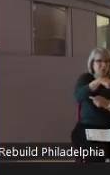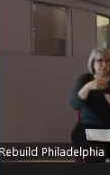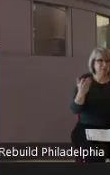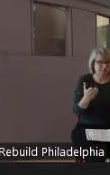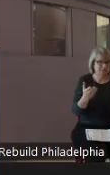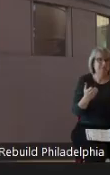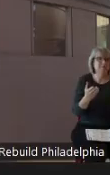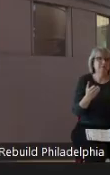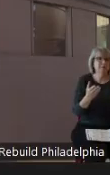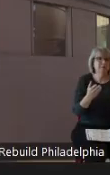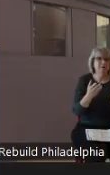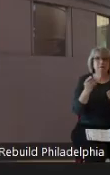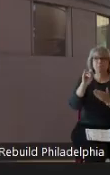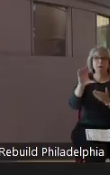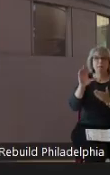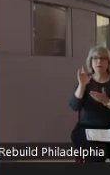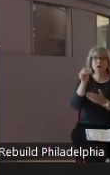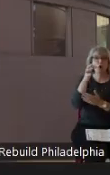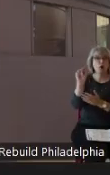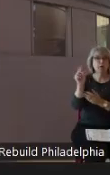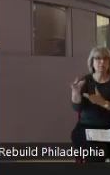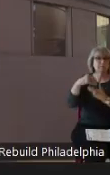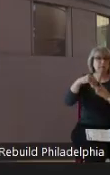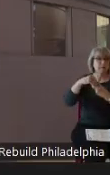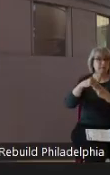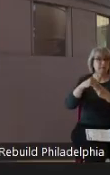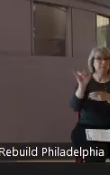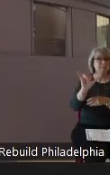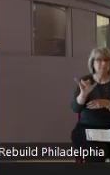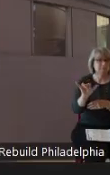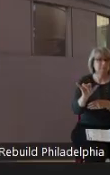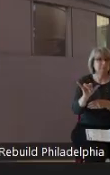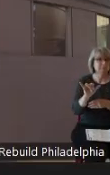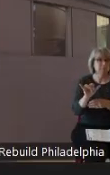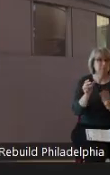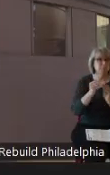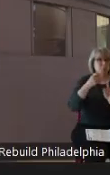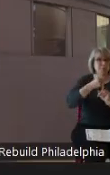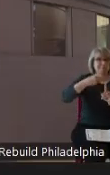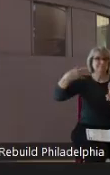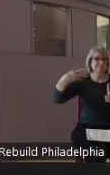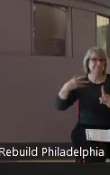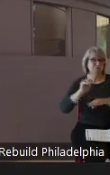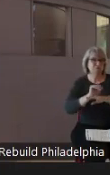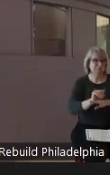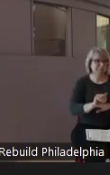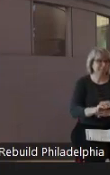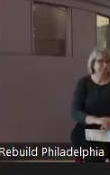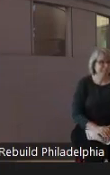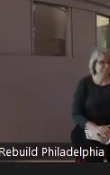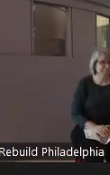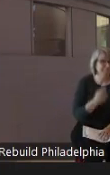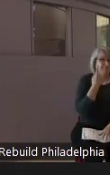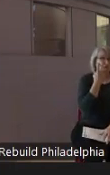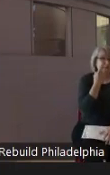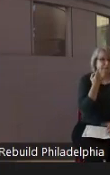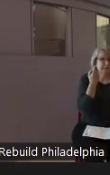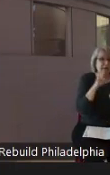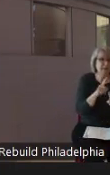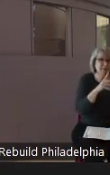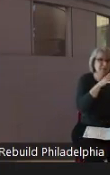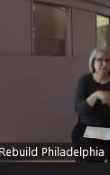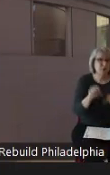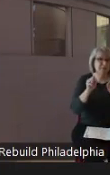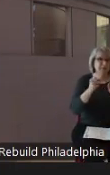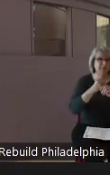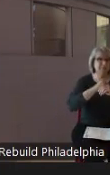meant to talk about the public art that will be part of the project, and you'll hear more about that tonight. And most recently, we hosted